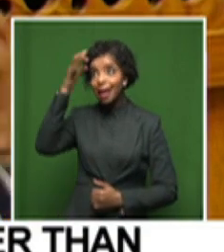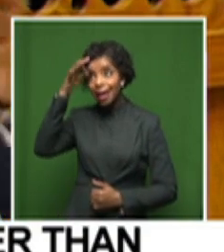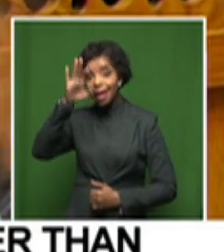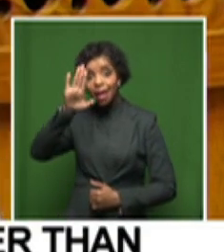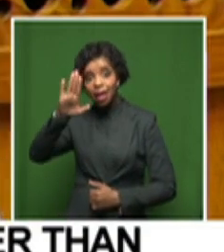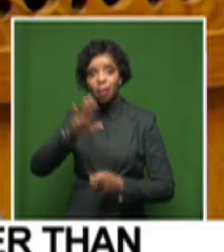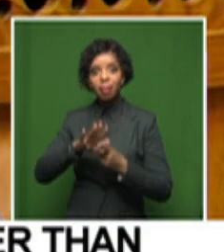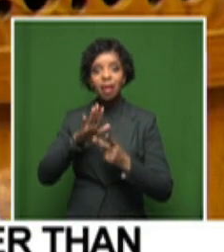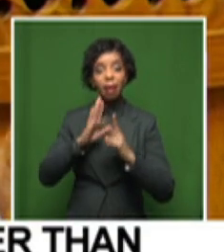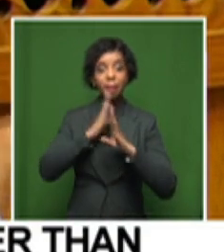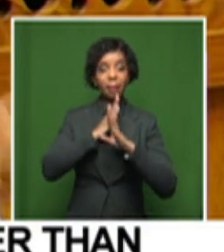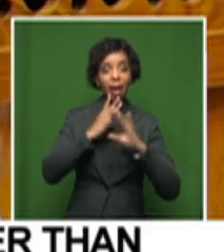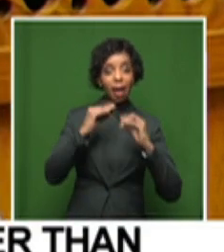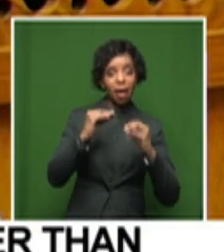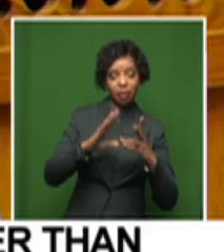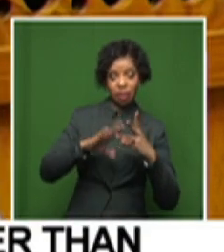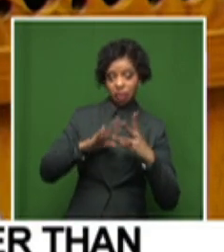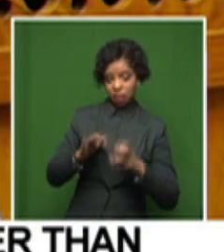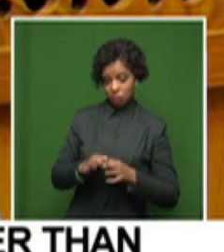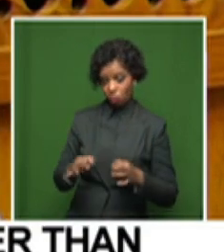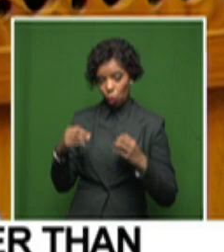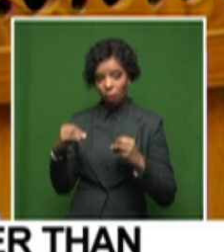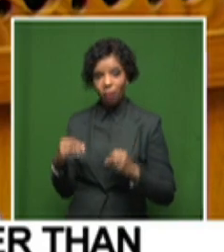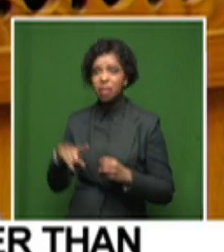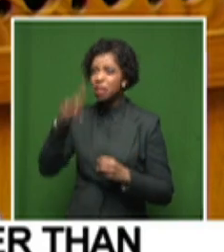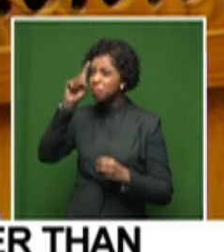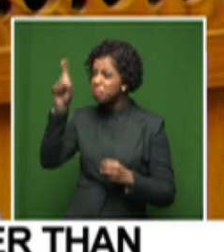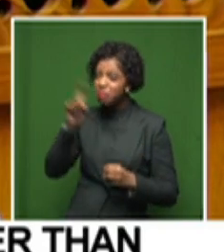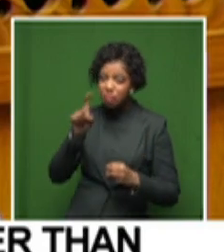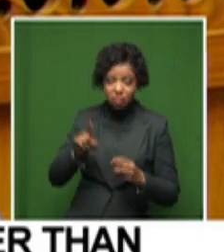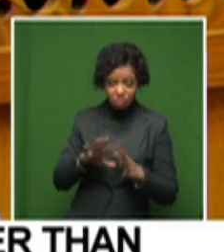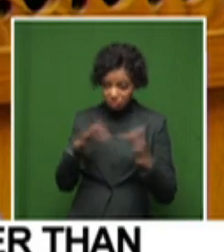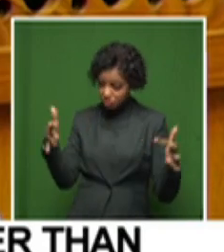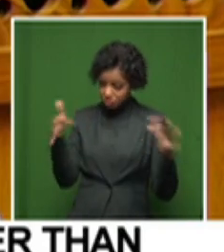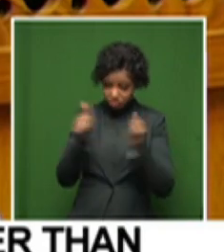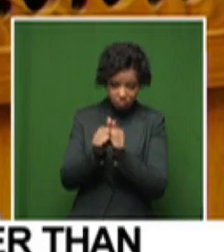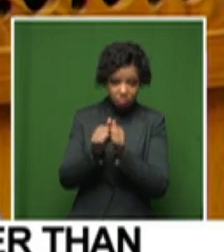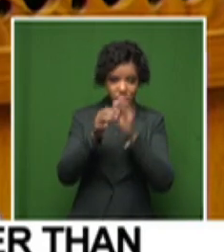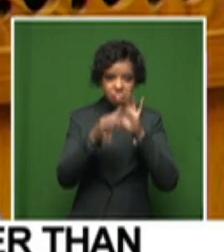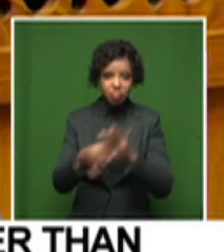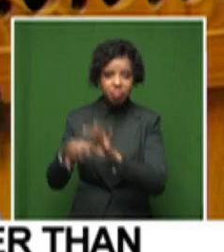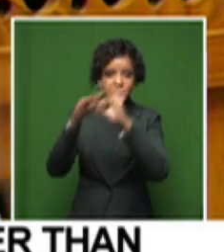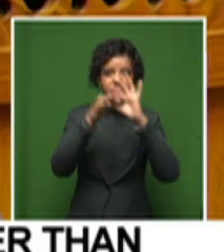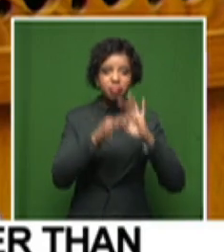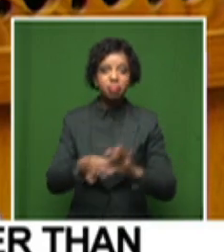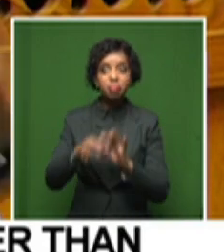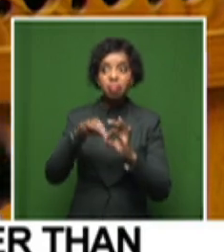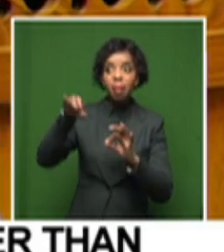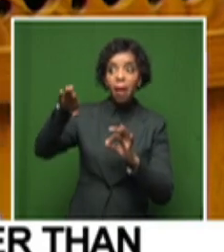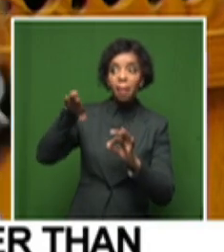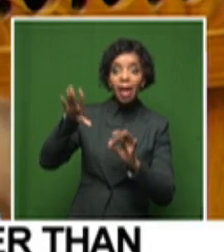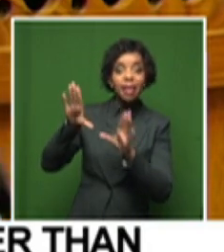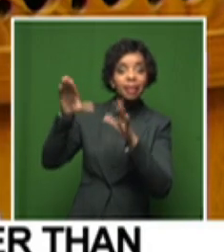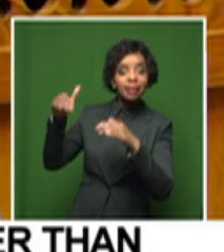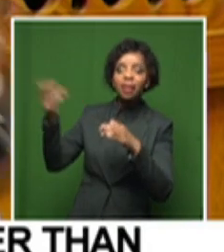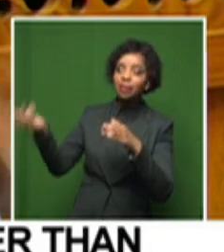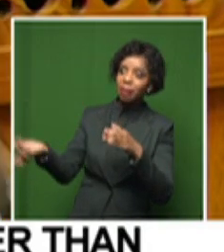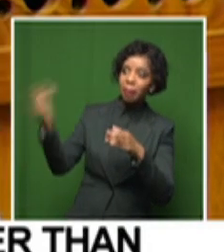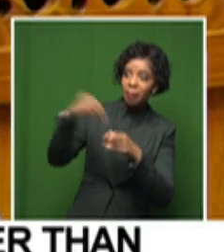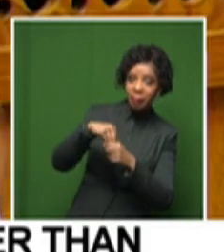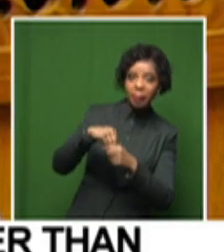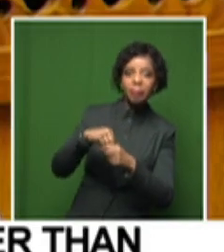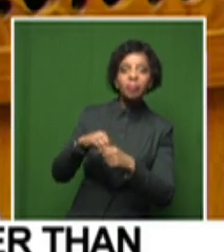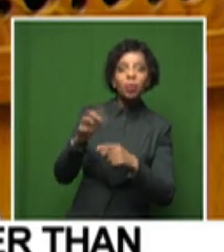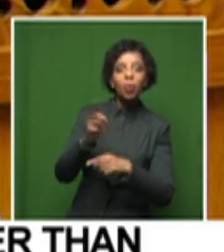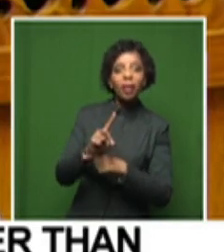private individuals, small and medium enterprises coming together, with the banking sector coming in to provide the lubricants for the economy